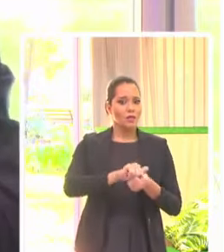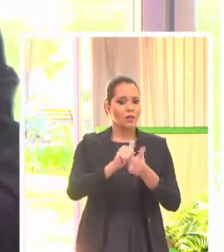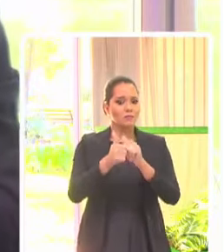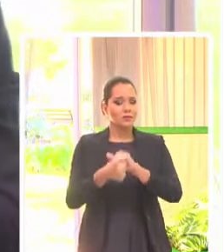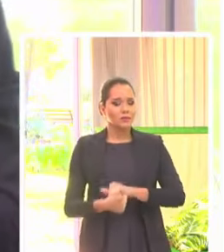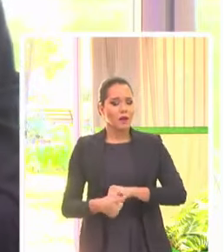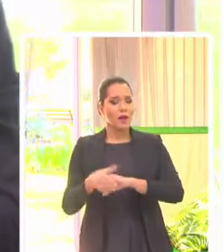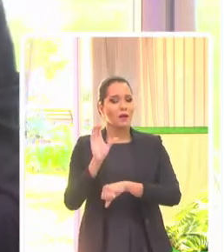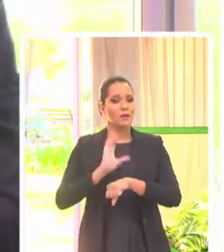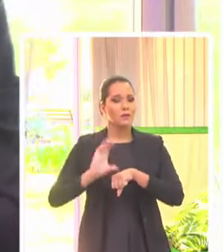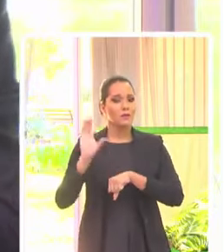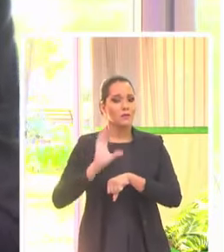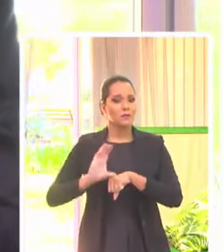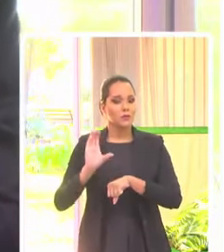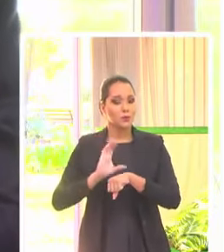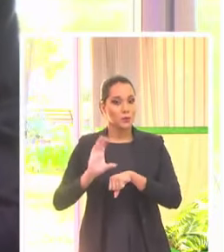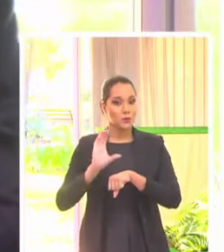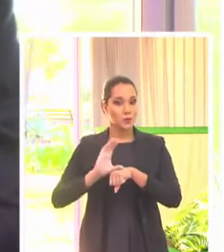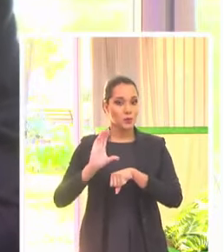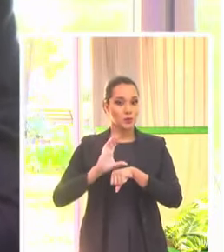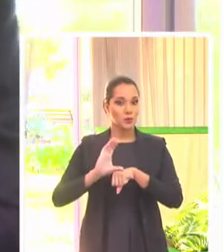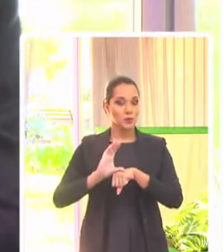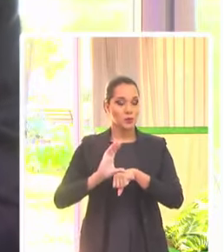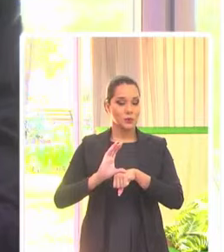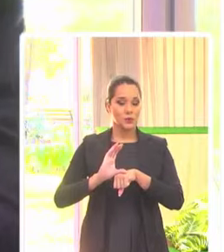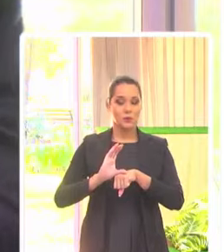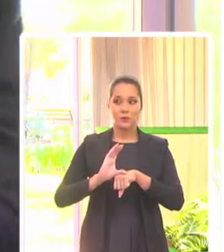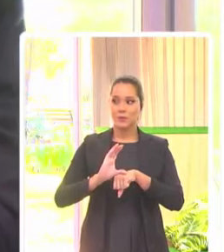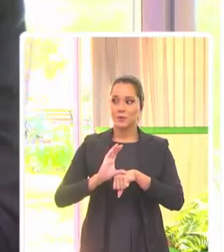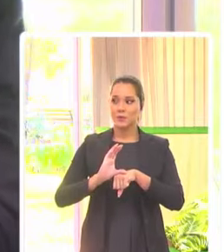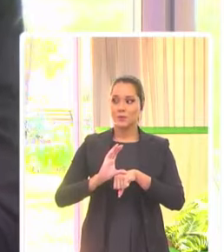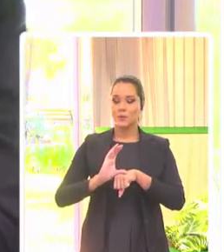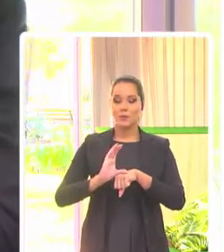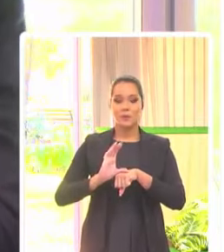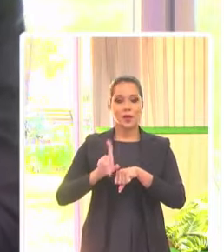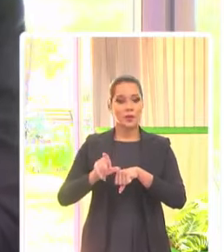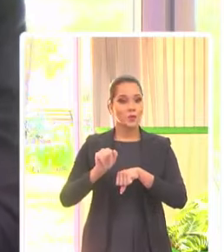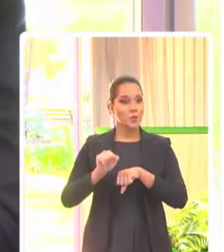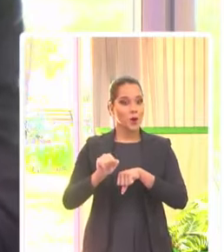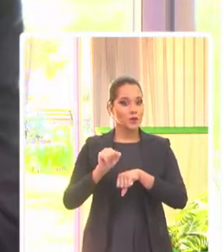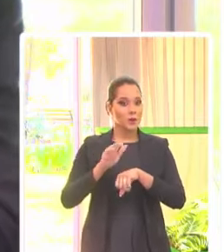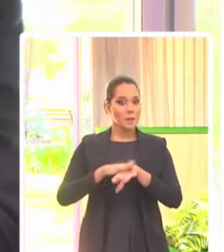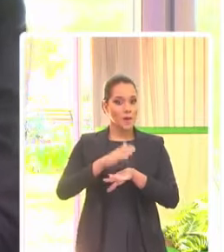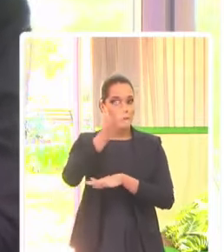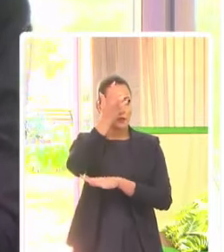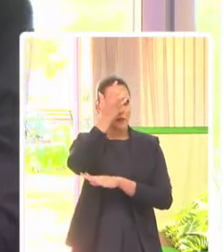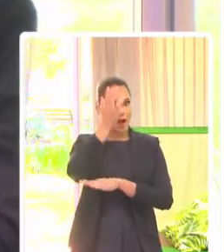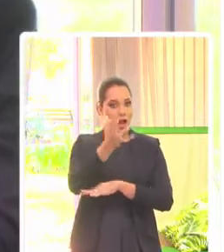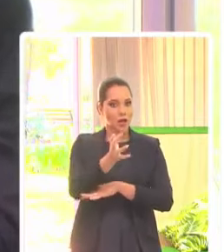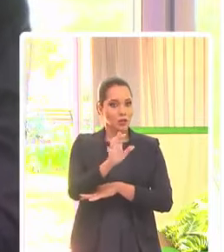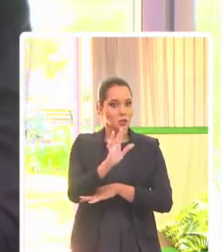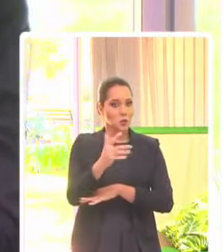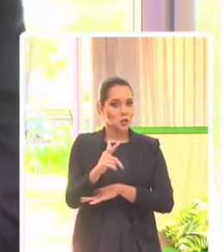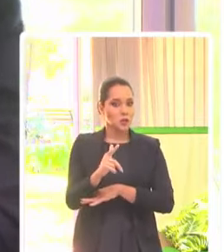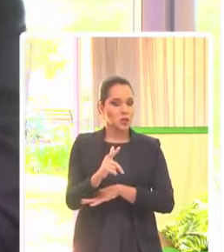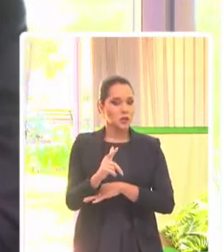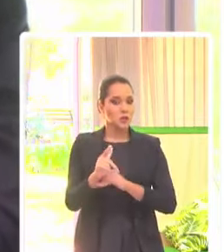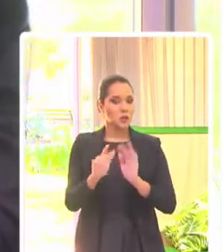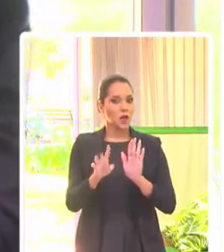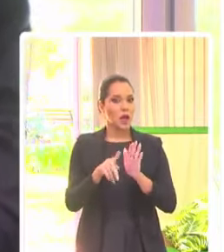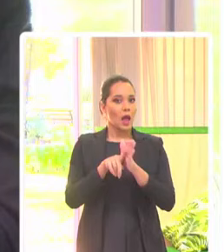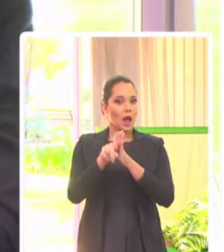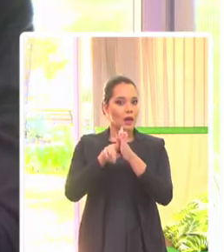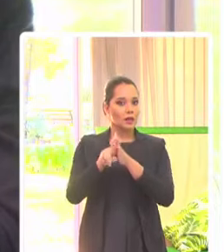easier with some background, not AI, but some kind of, you know, analytics at the background. For example, I don't know what